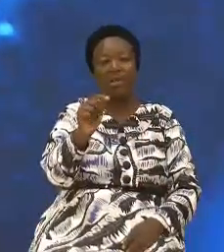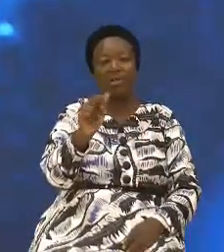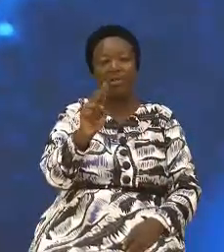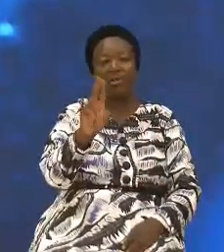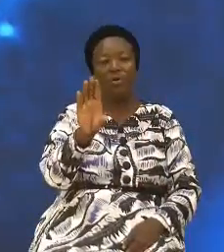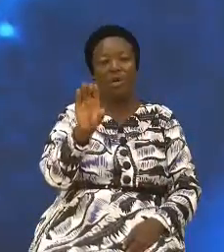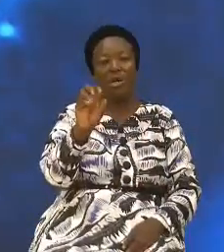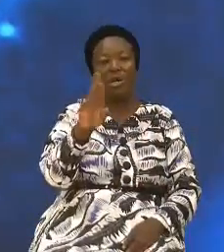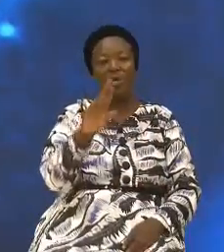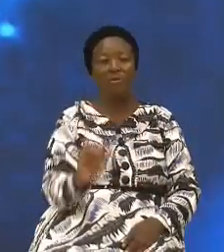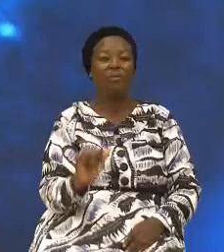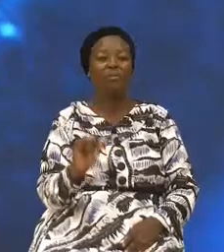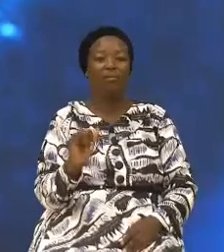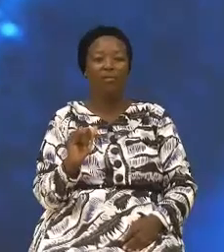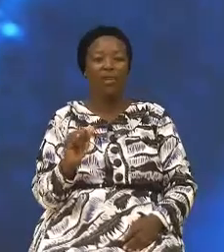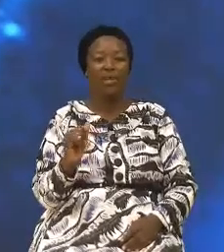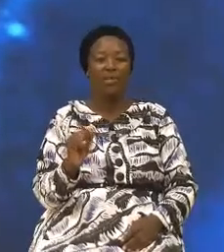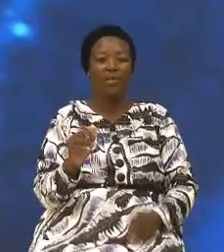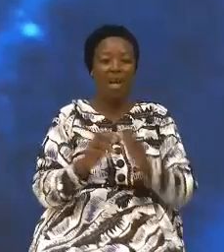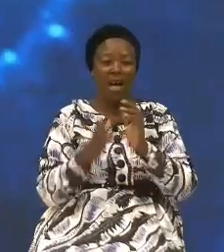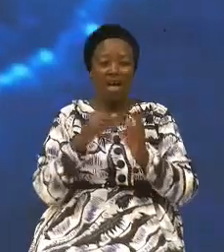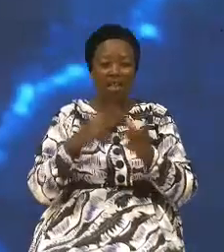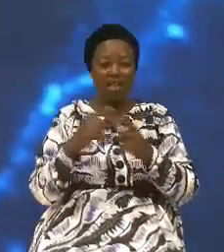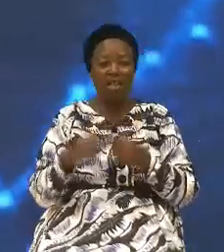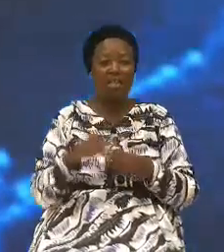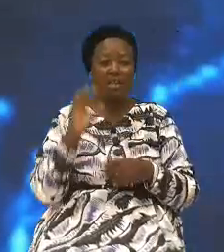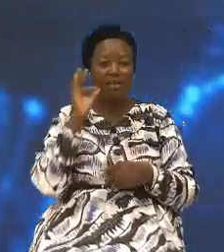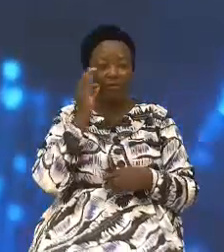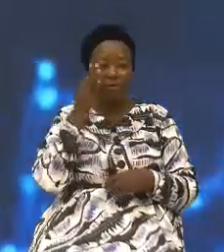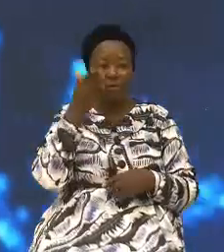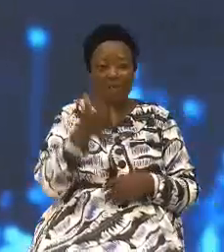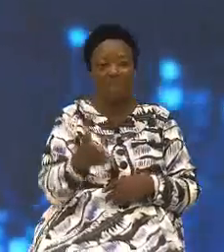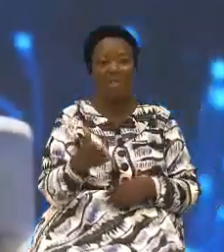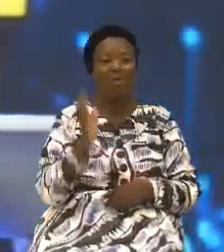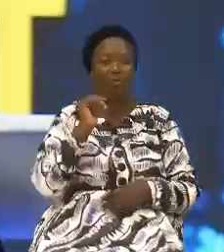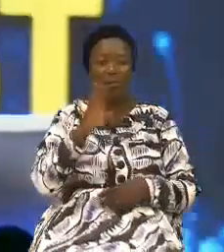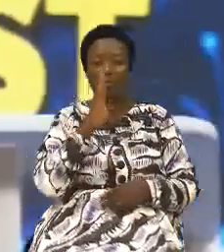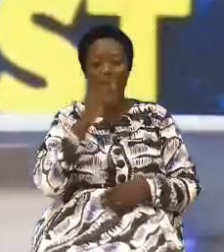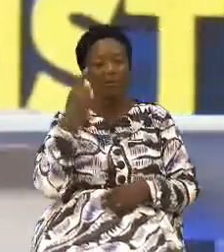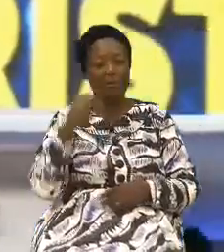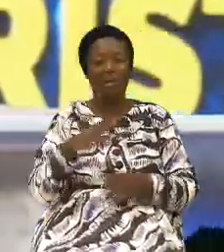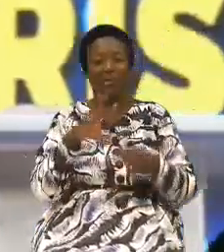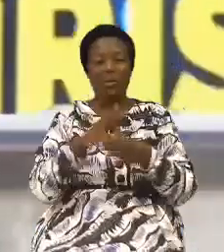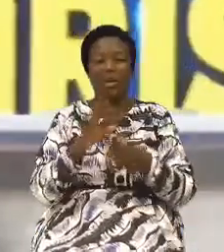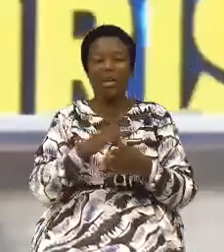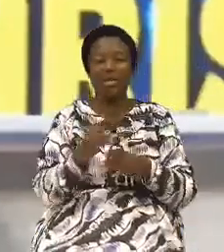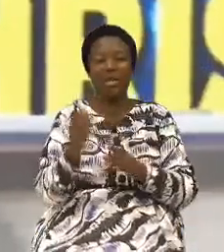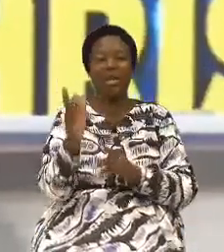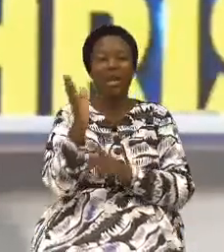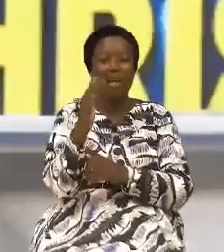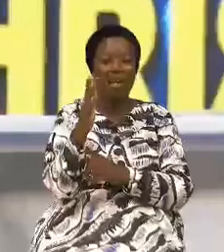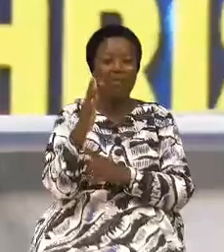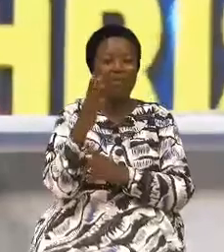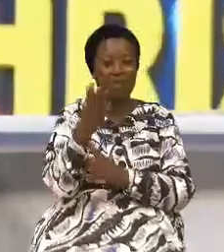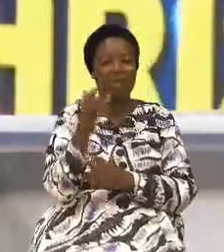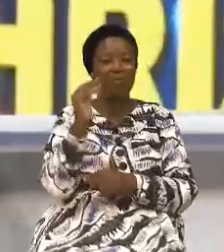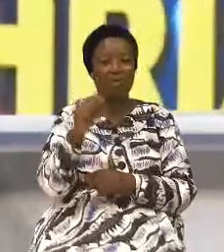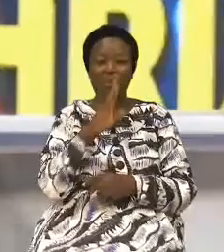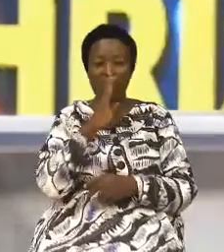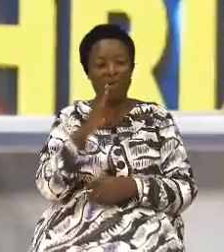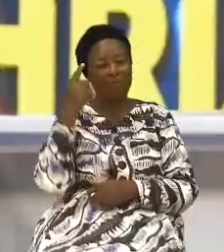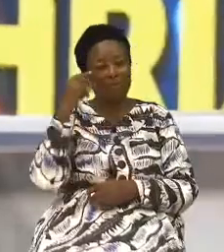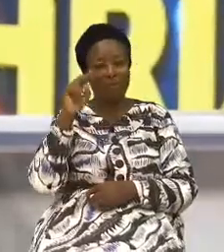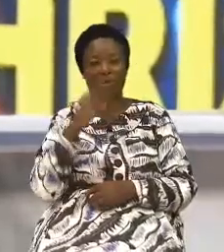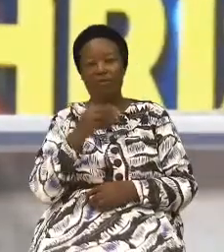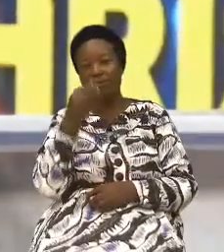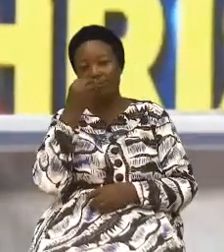sanctuary, and the fruit thereof shall be for meat, and the leaves thereof for medicine. Ezekiel was